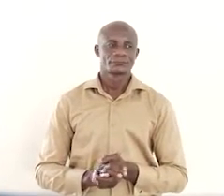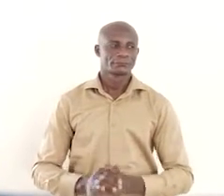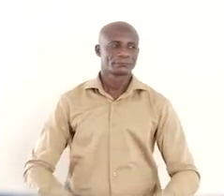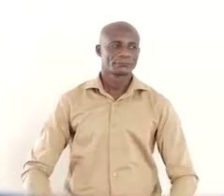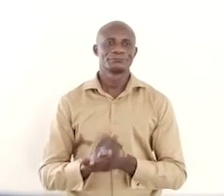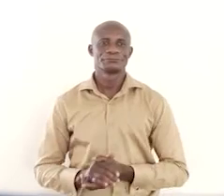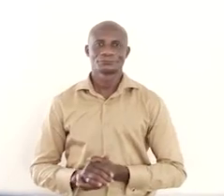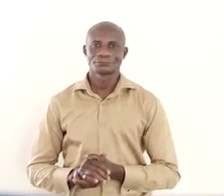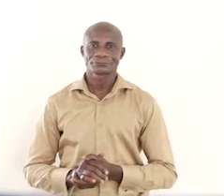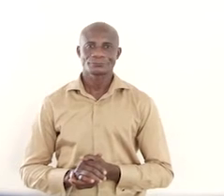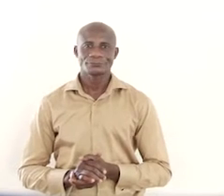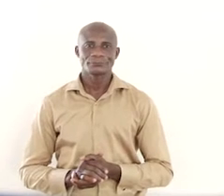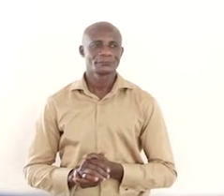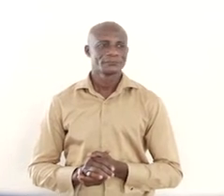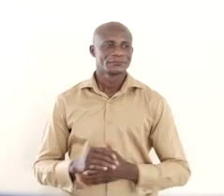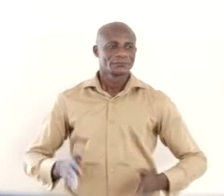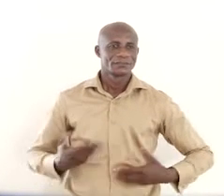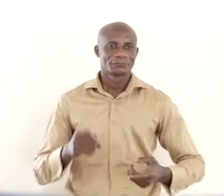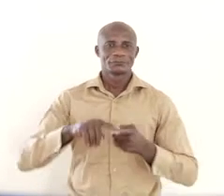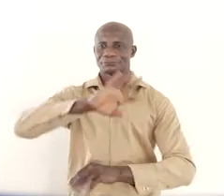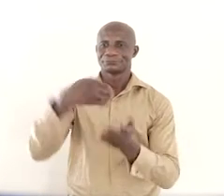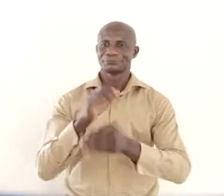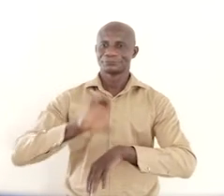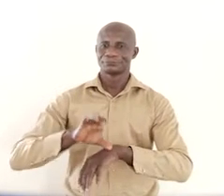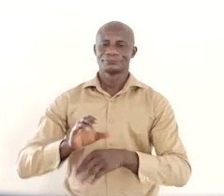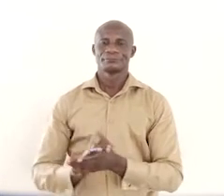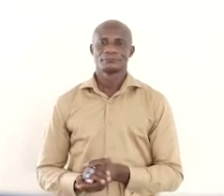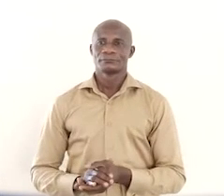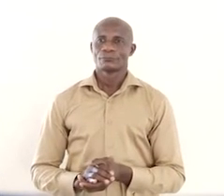Yes, Mike. Happy Easter to the whole church.